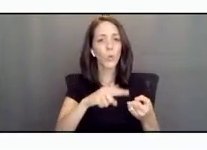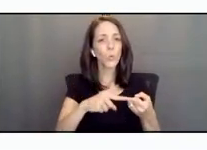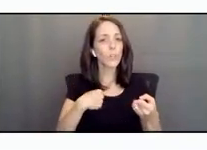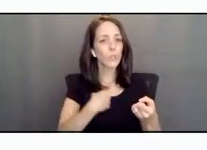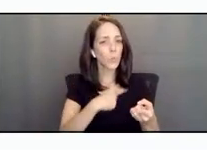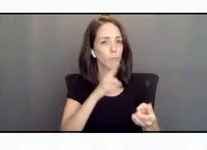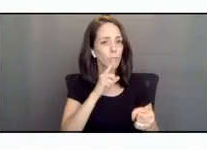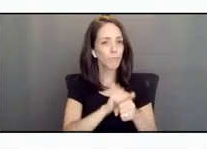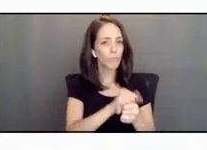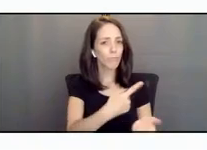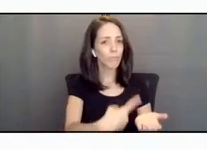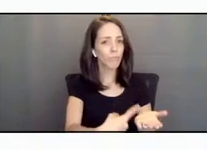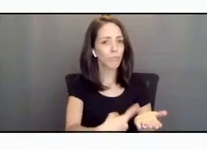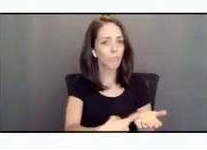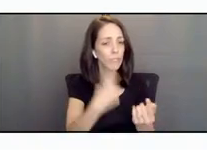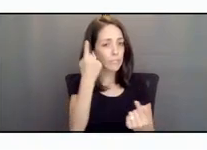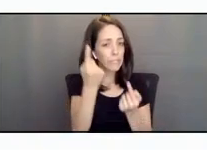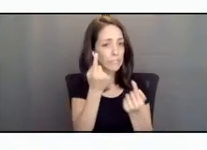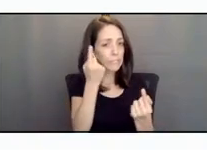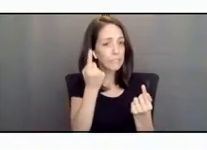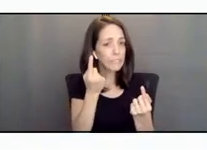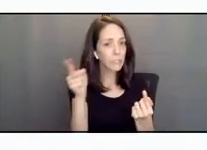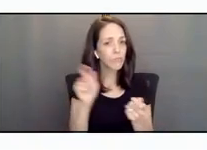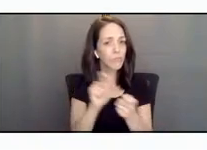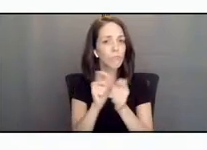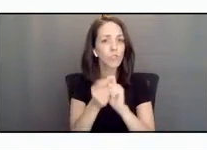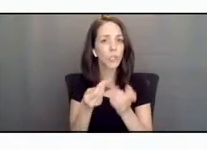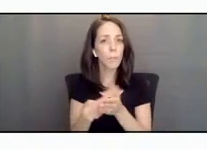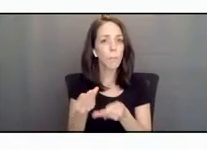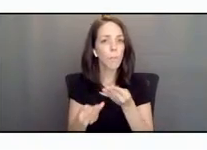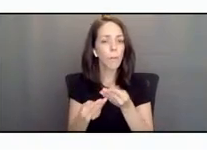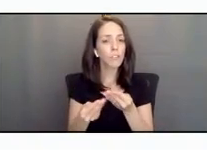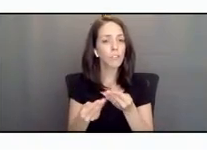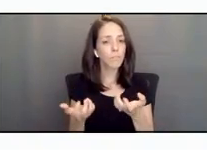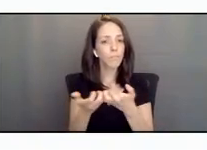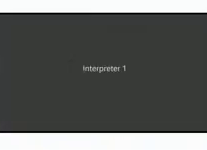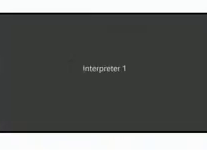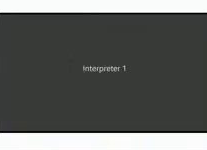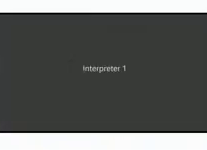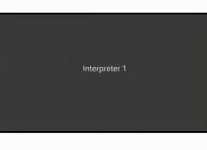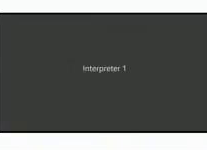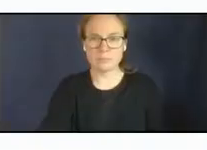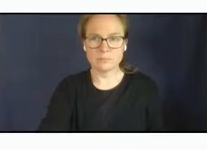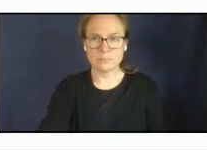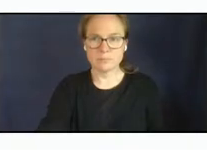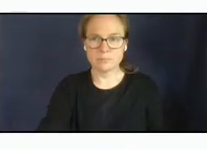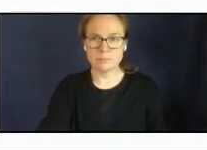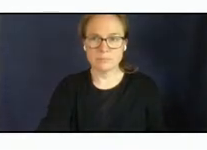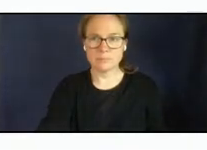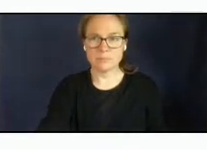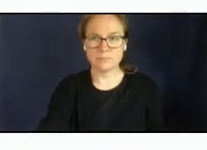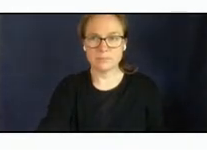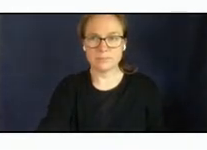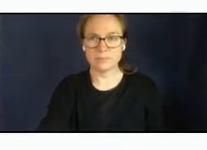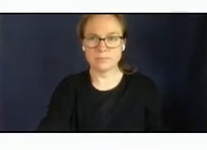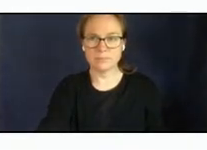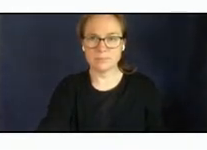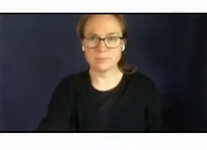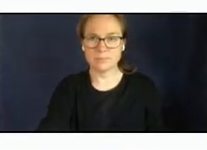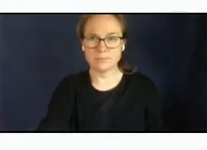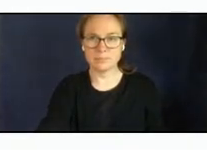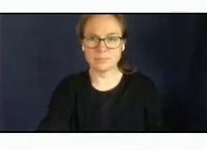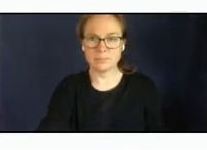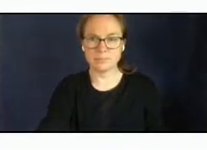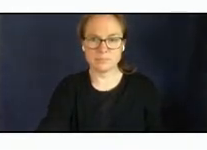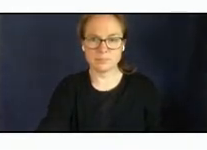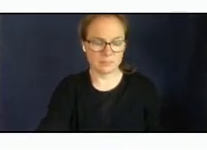do we consider them as part of the budget? And if it's not here, is there another process to do that? So